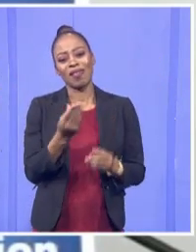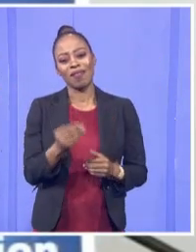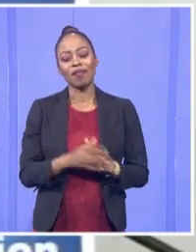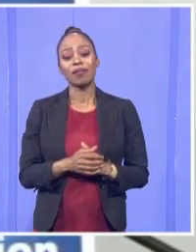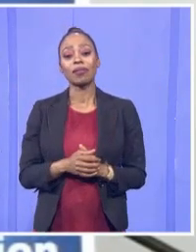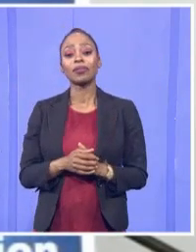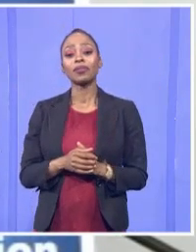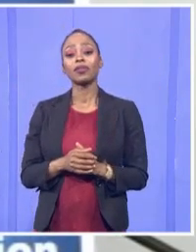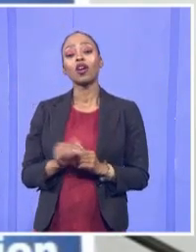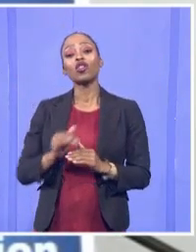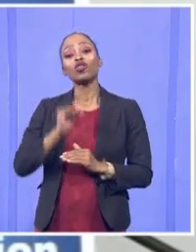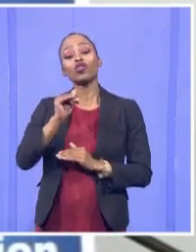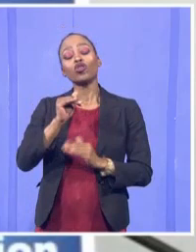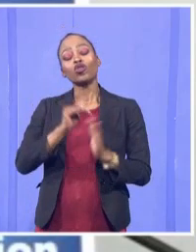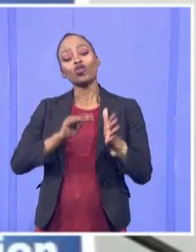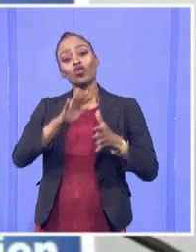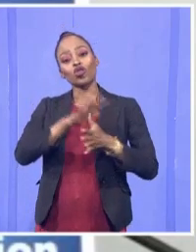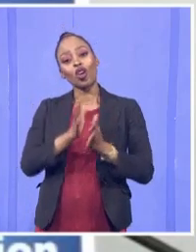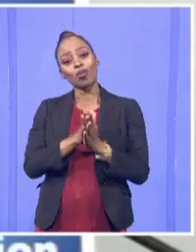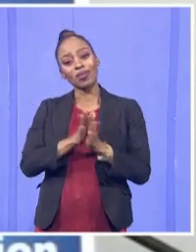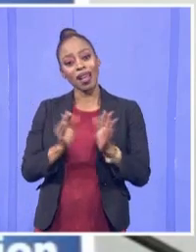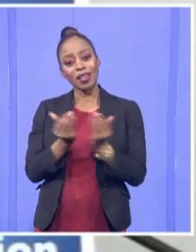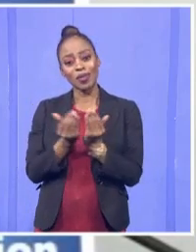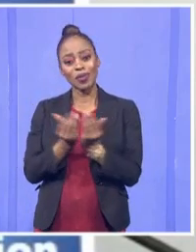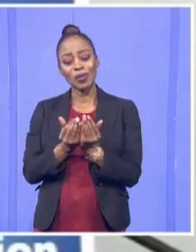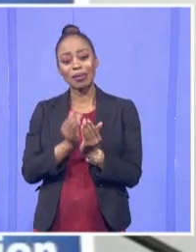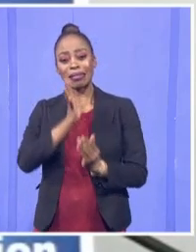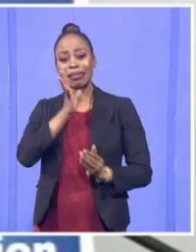What are the top 10 schools with high enrollment